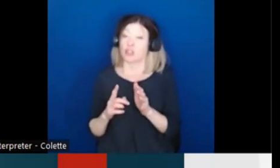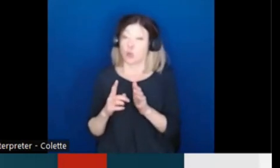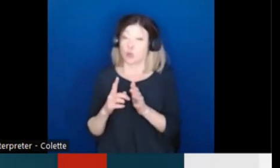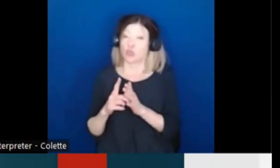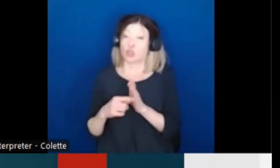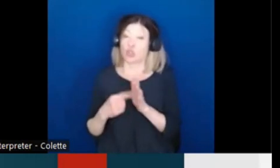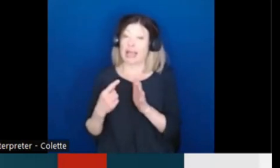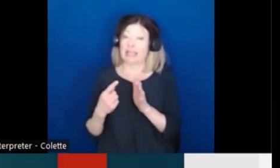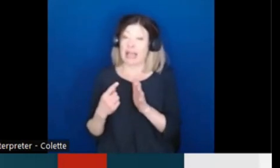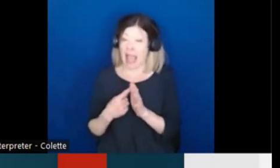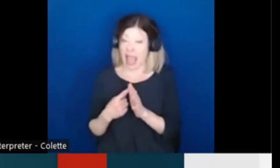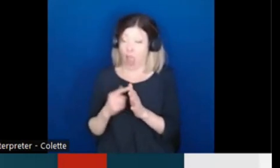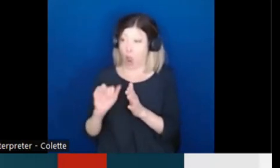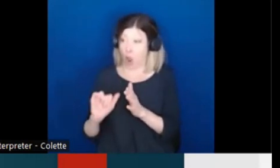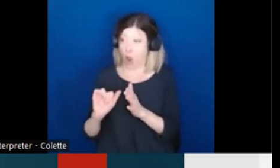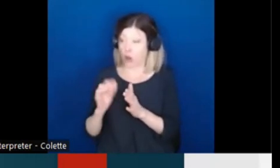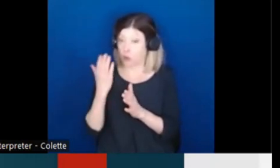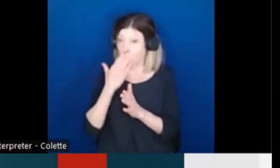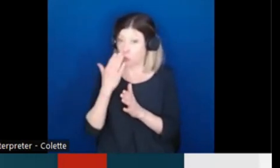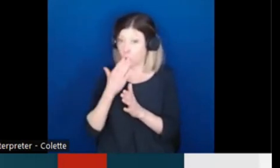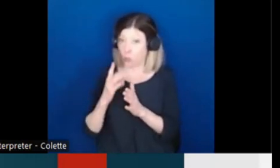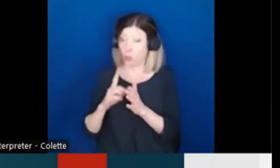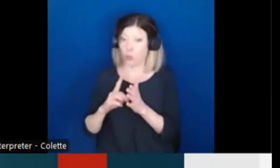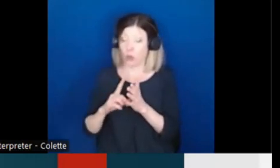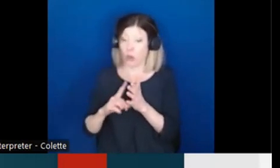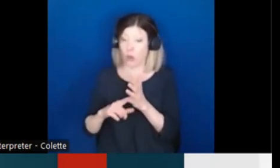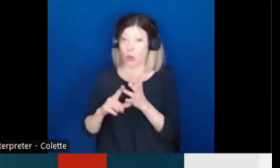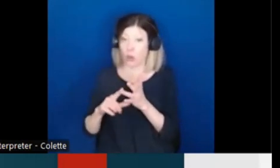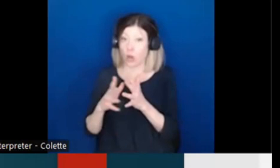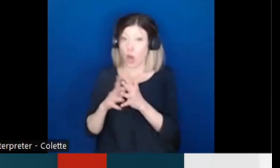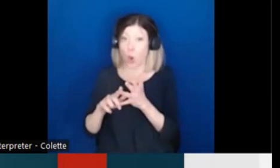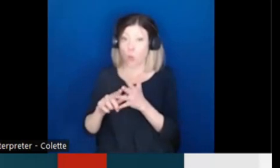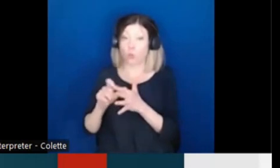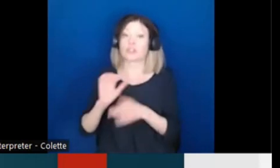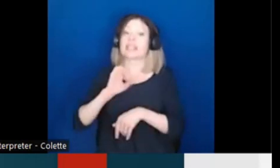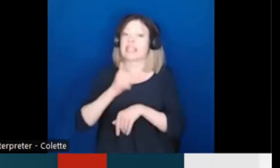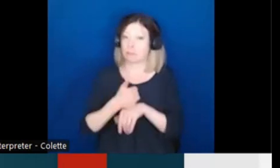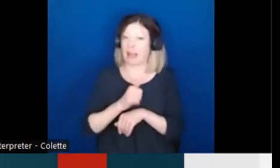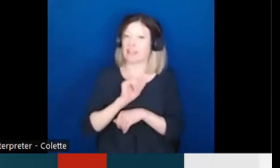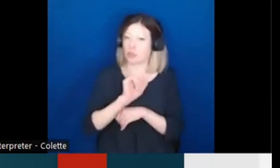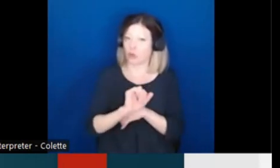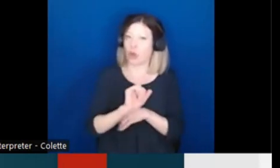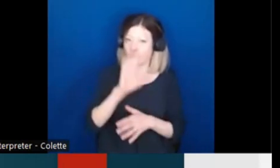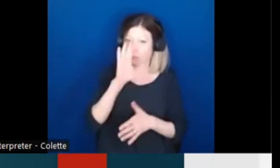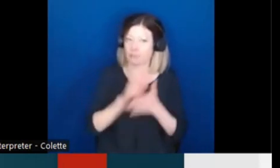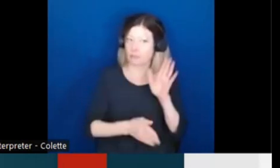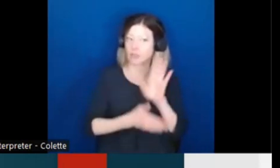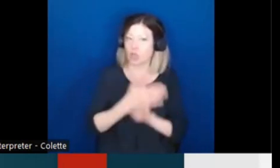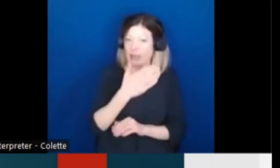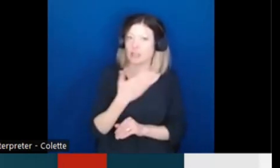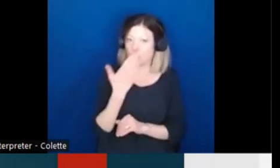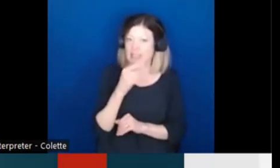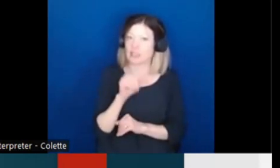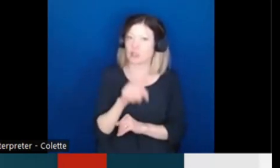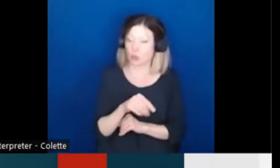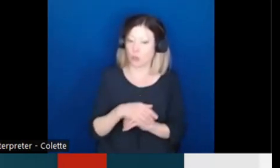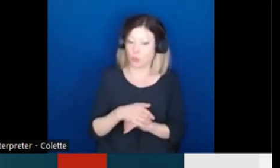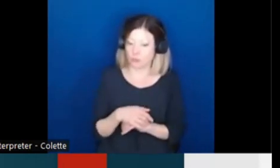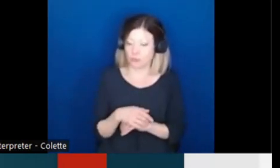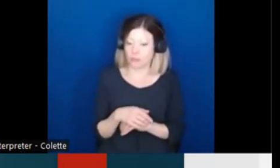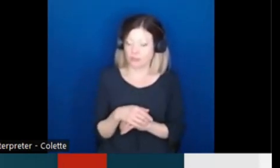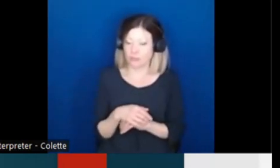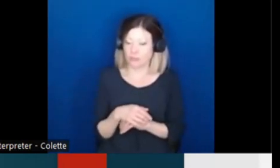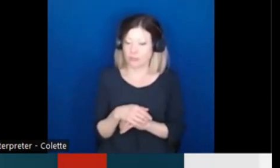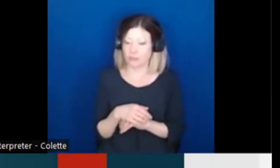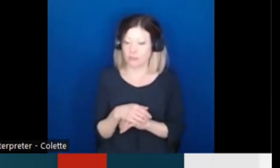called Helen Burns who befriends Jane, who is based on Charlotte's eldest sister Mariah. Both girls are bullied at the school